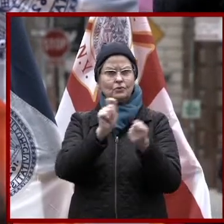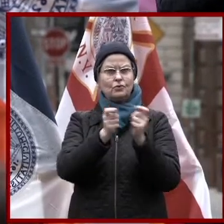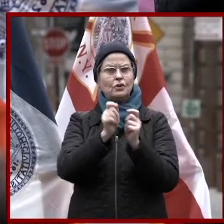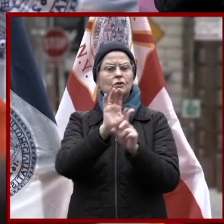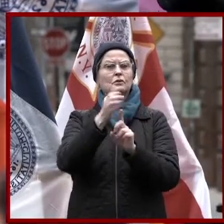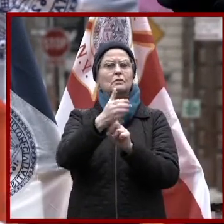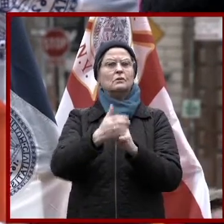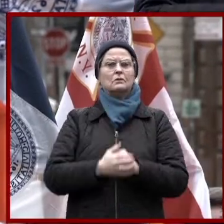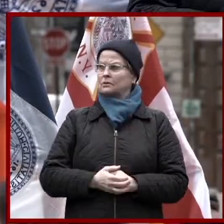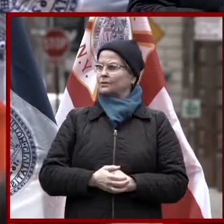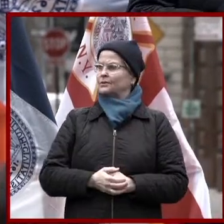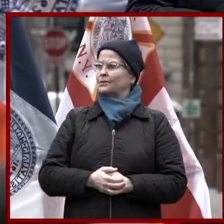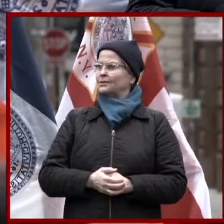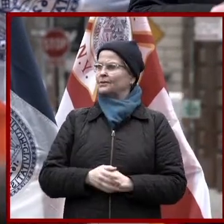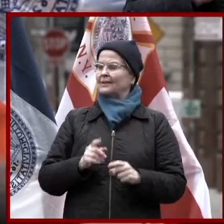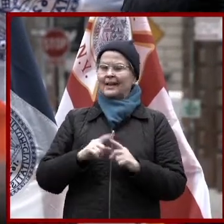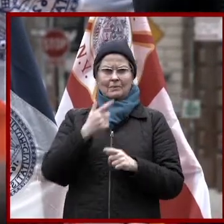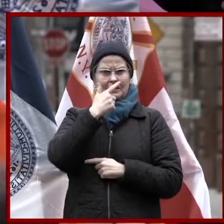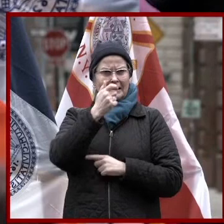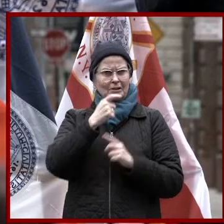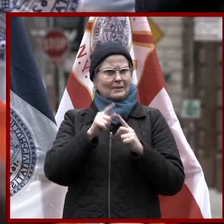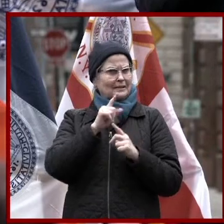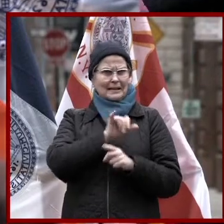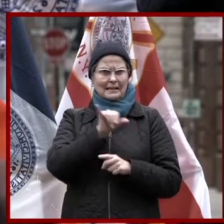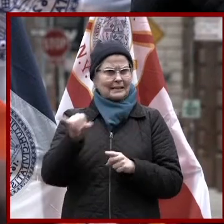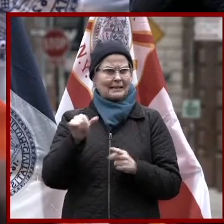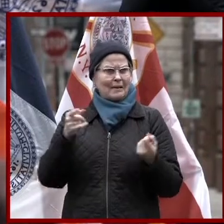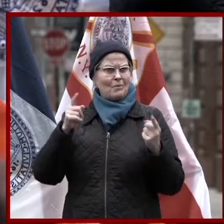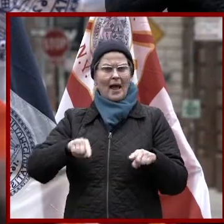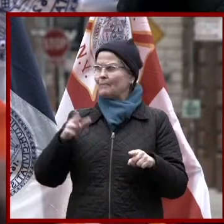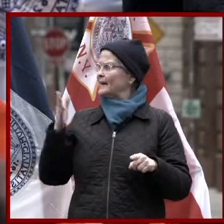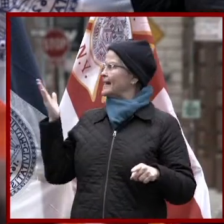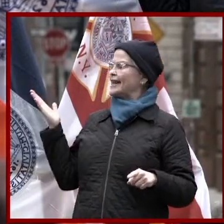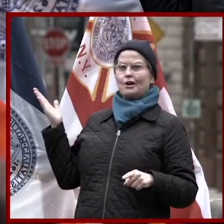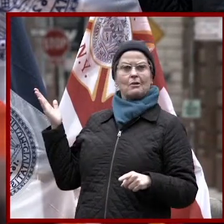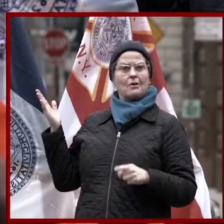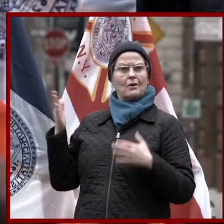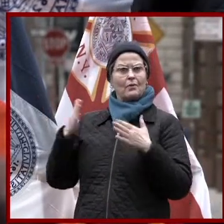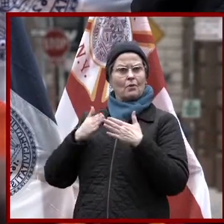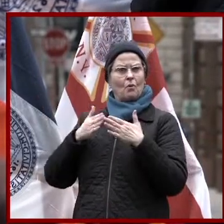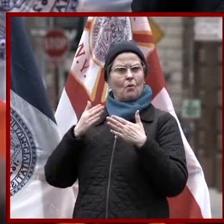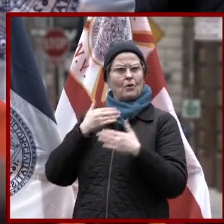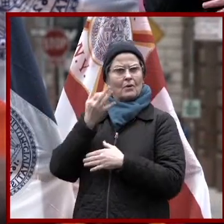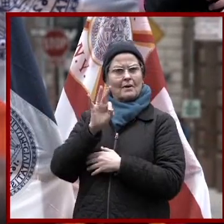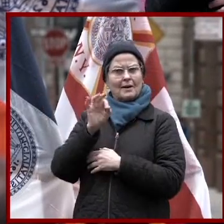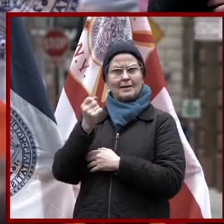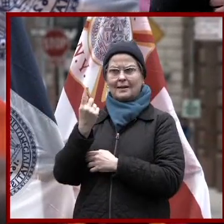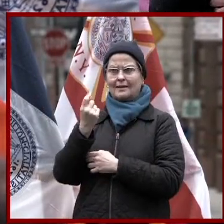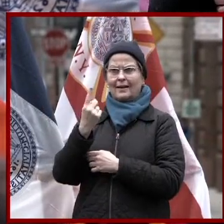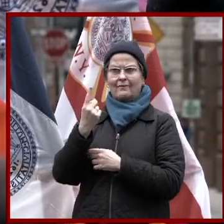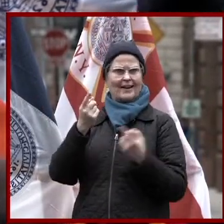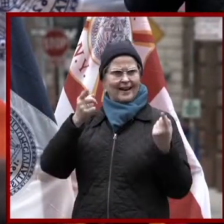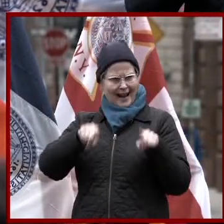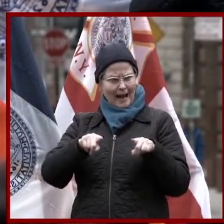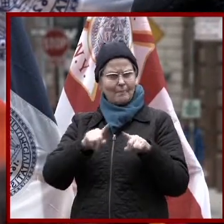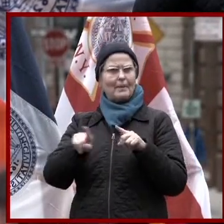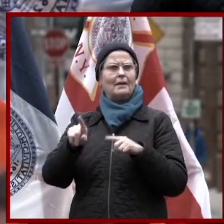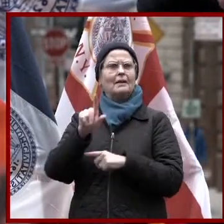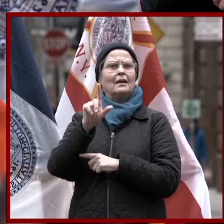is interesting about that, the same thing that happened here in 1911 happened in Bangladesh